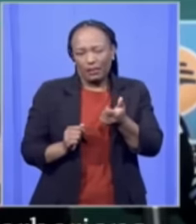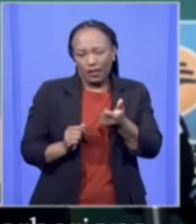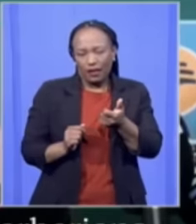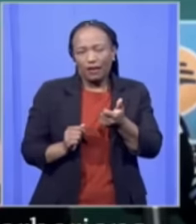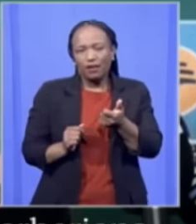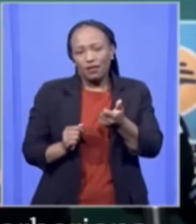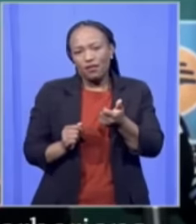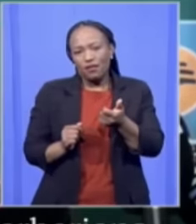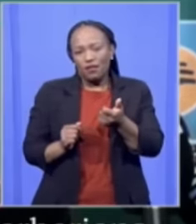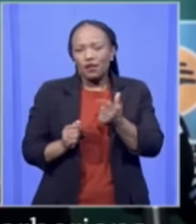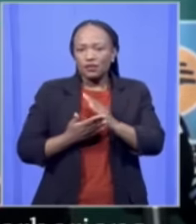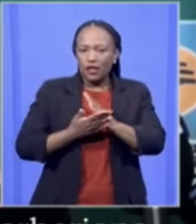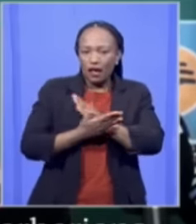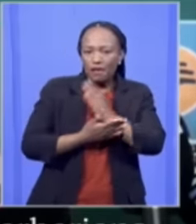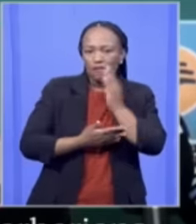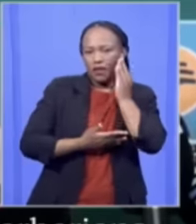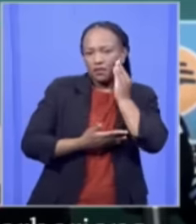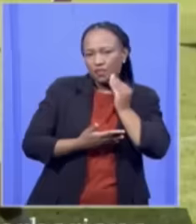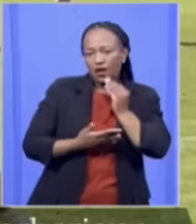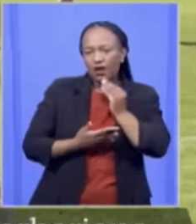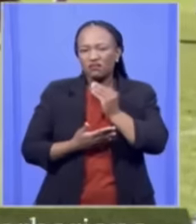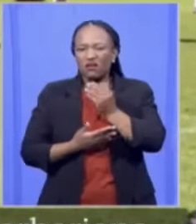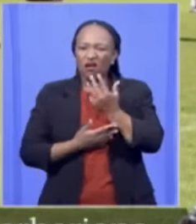5 looks experience, but 9, 10.